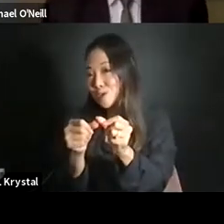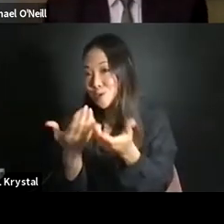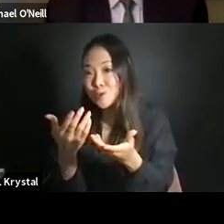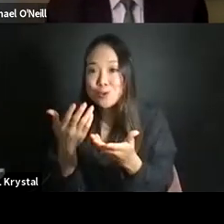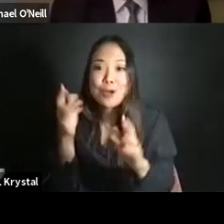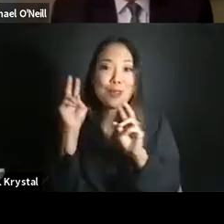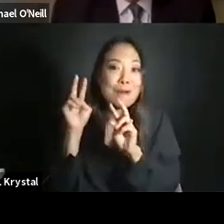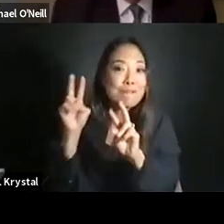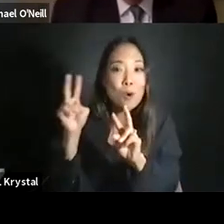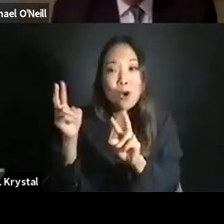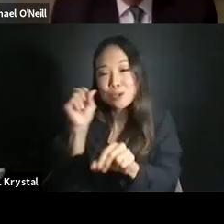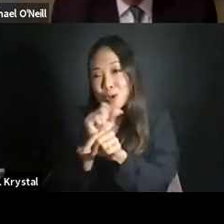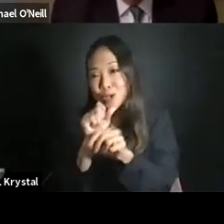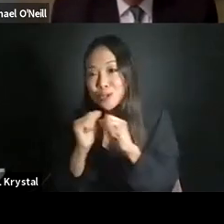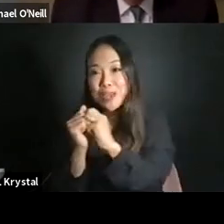superintendent